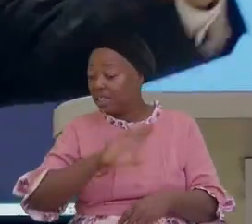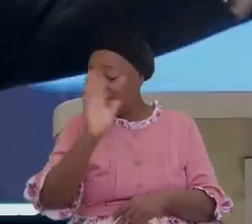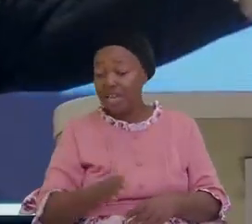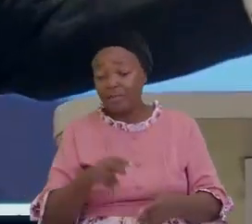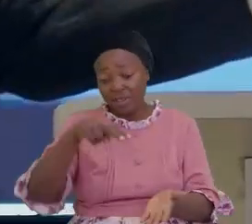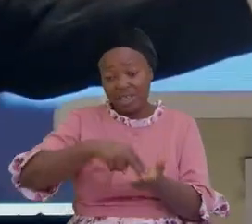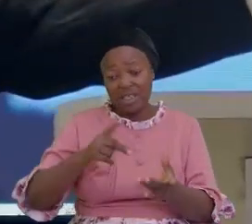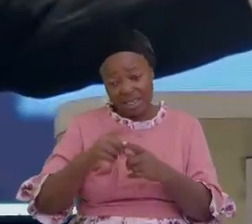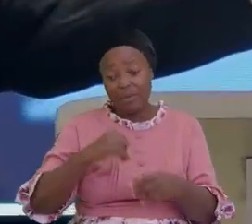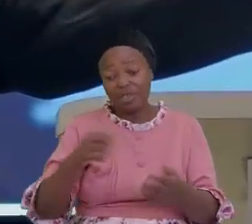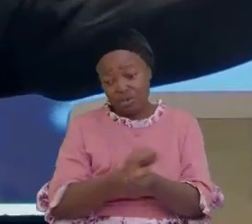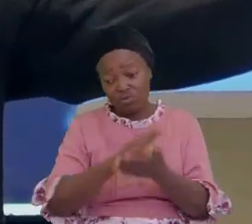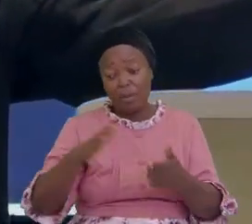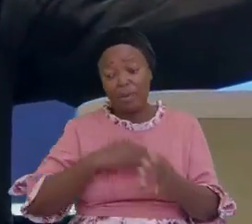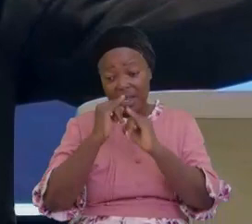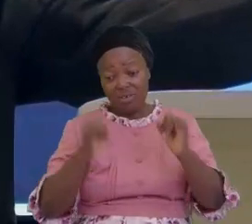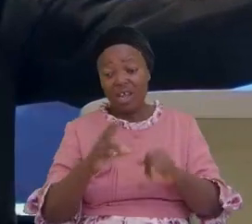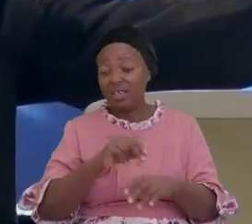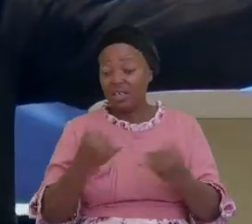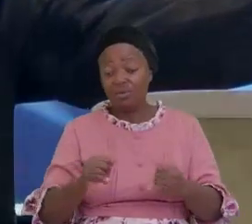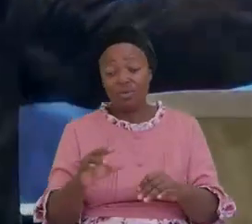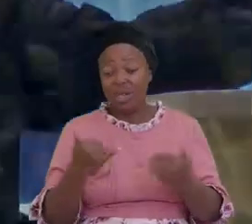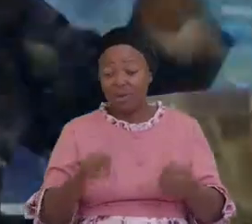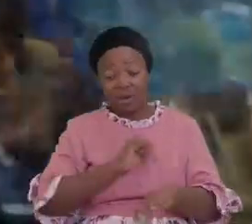idol? Nothing remains.